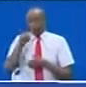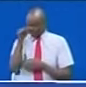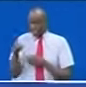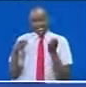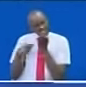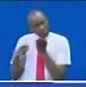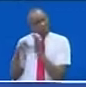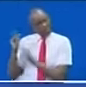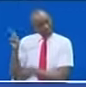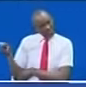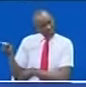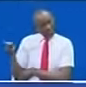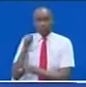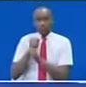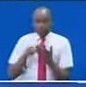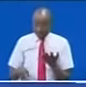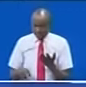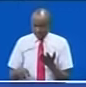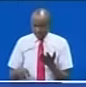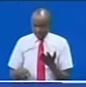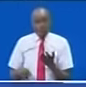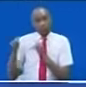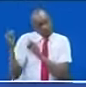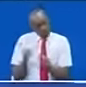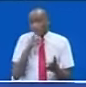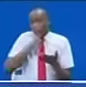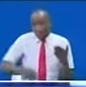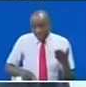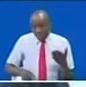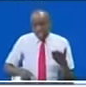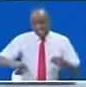technology, one of the things we are doing is now to introduce what we call self-collection.